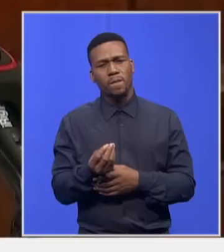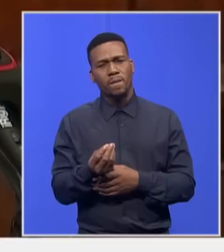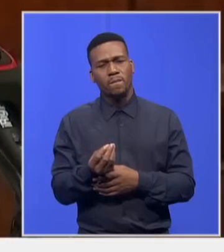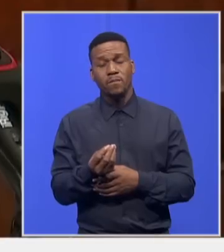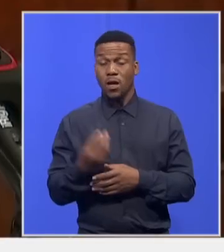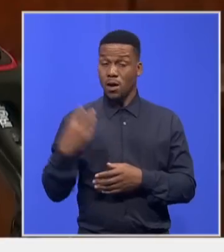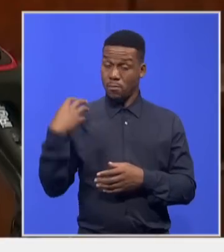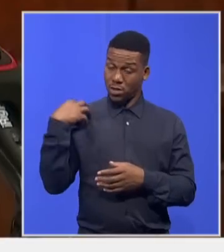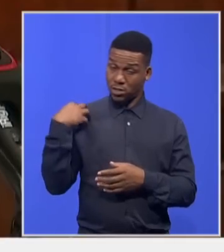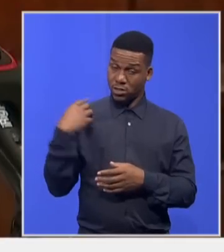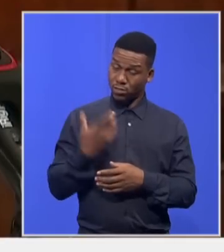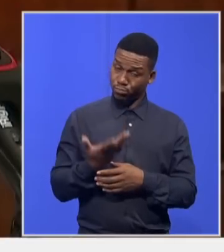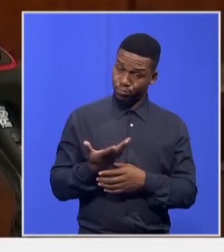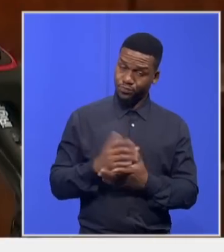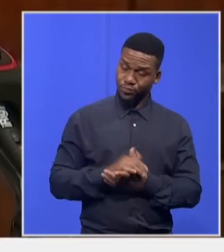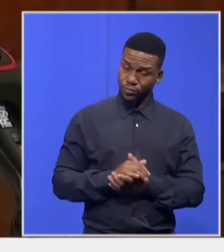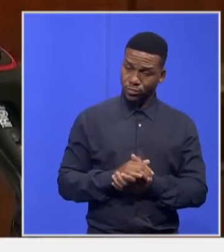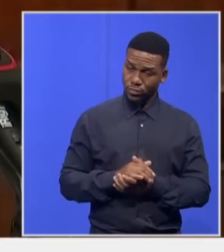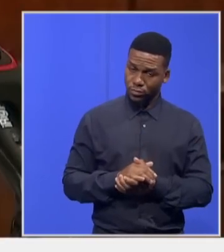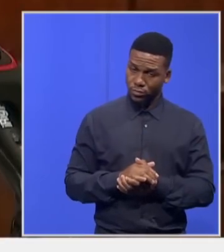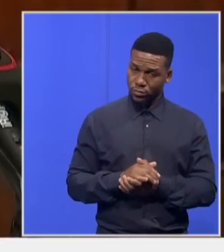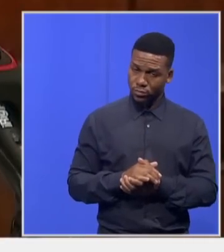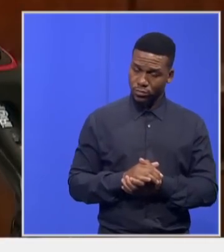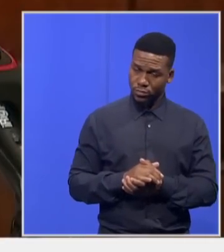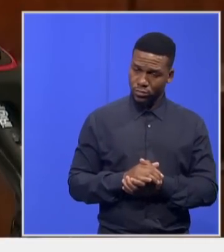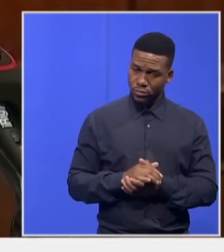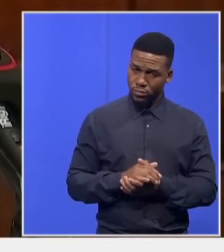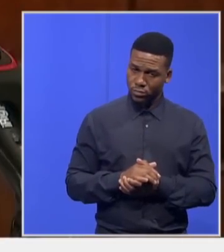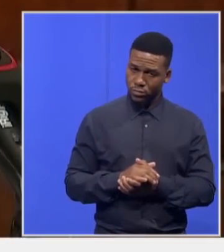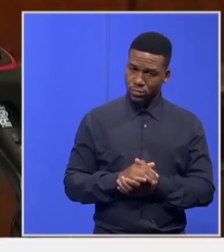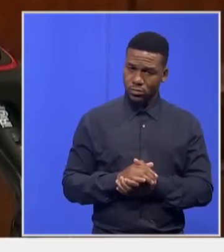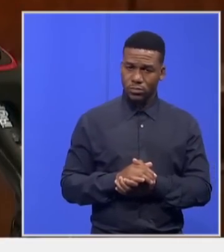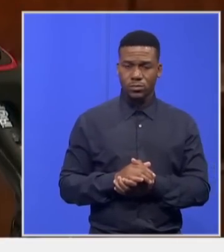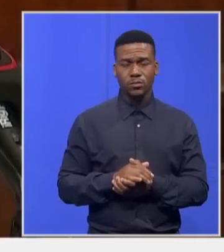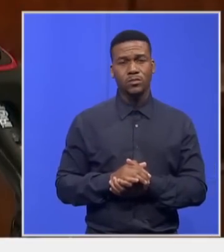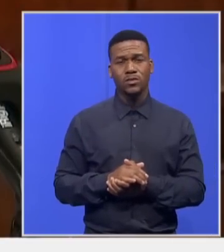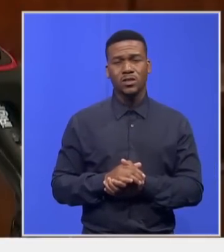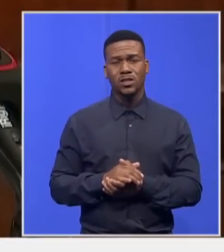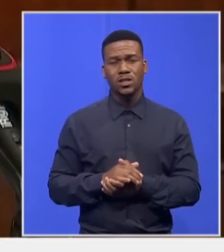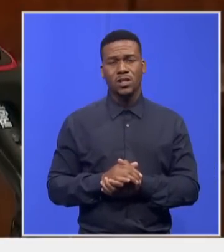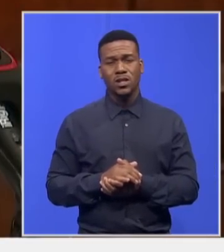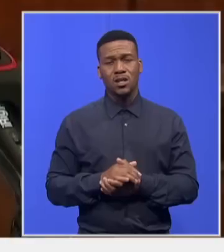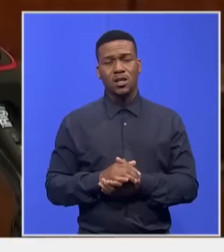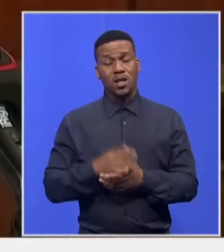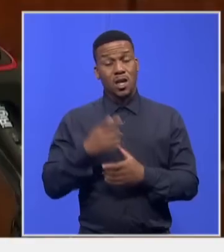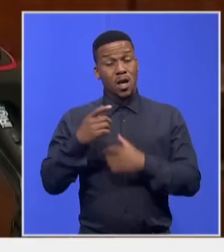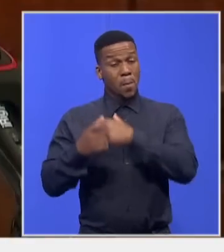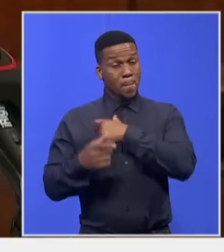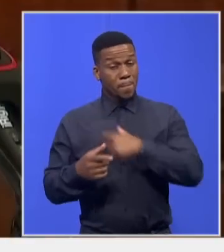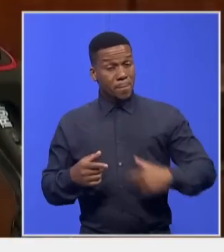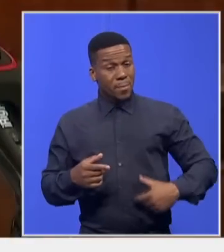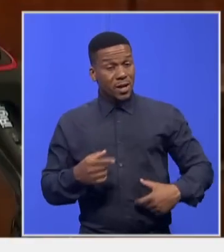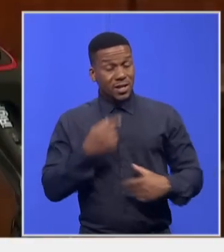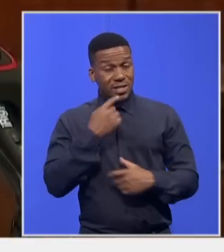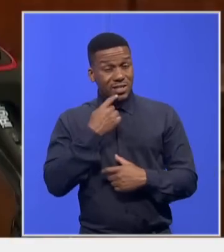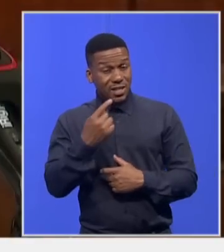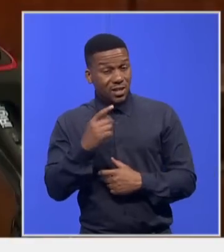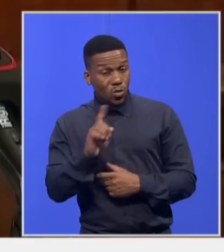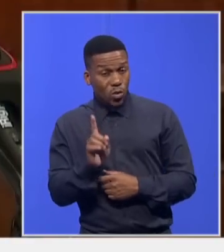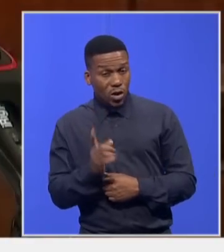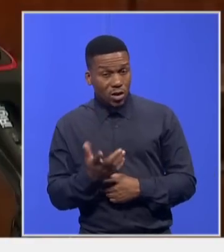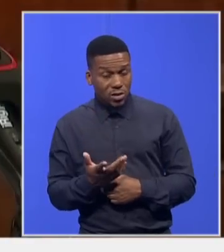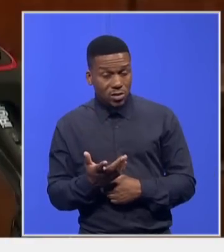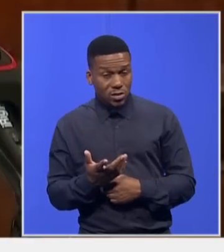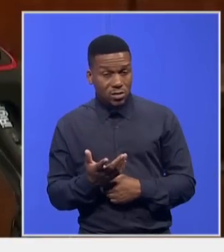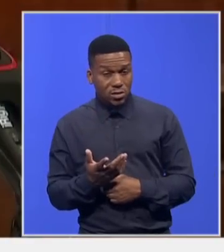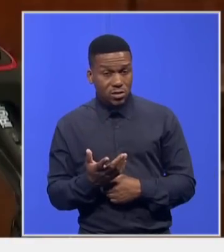Minister, please ask the Minister if his authority has been fully defined. President said in his SONA that the authority